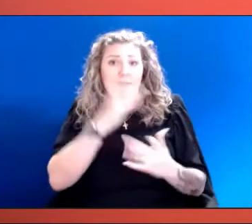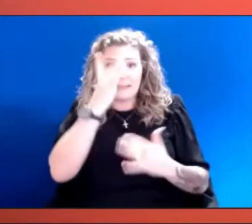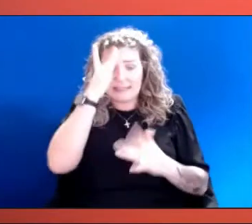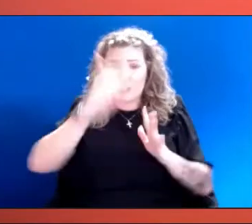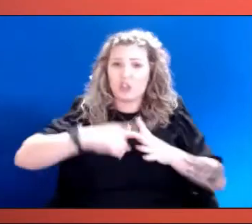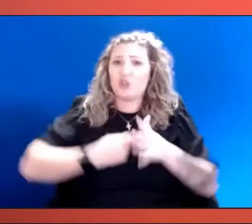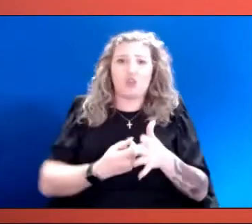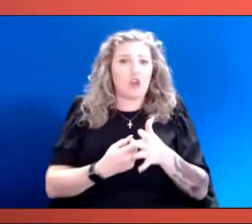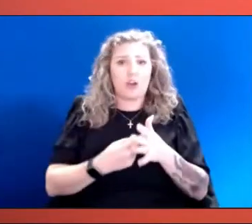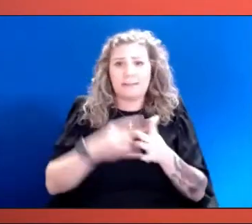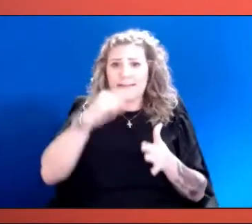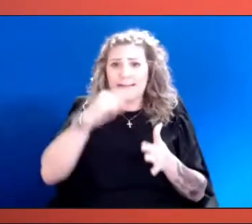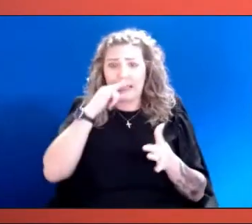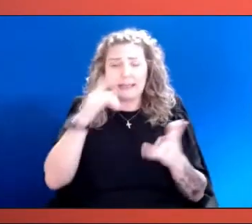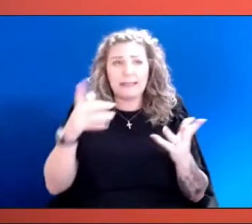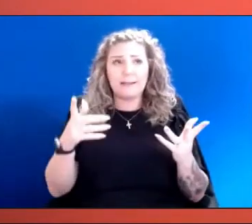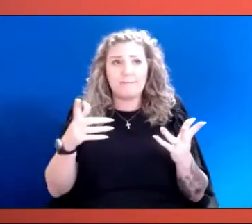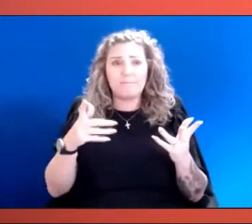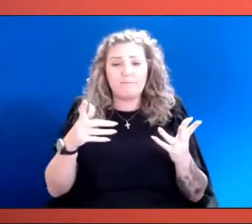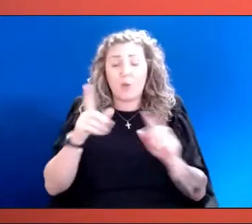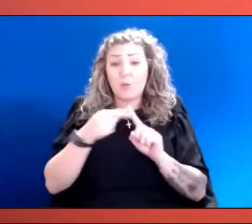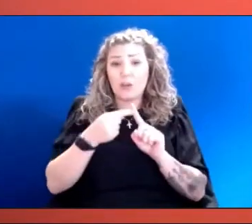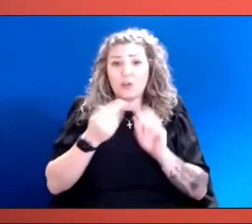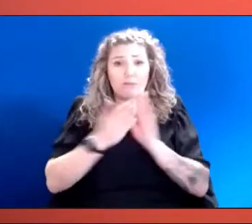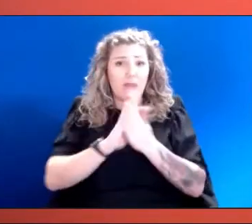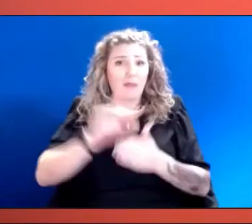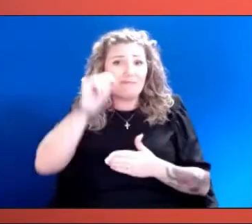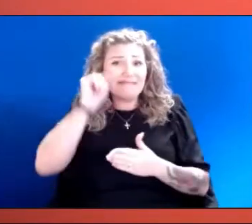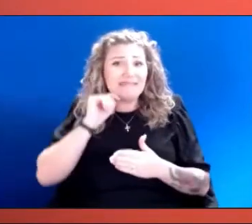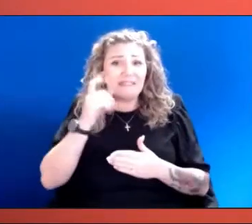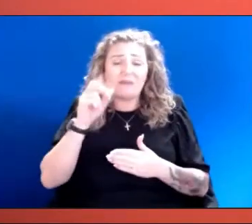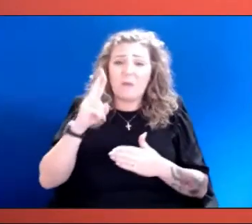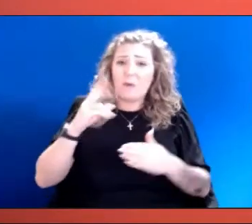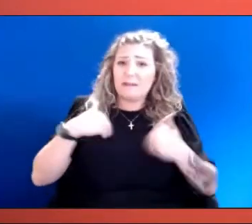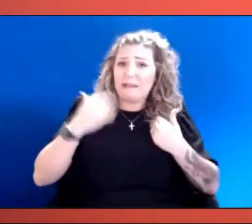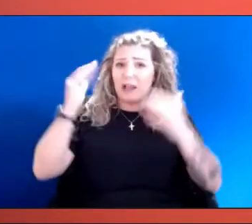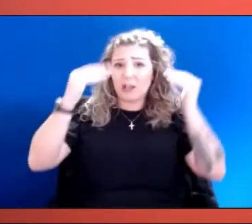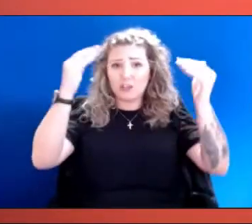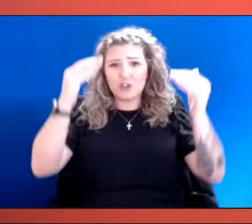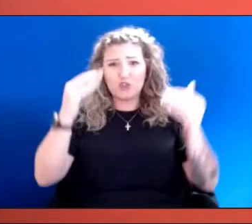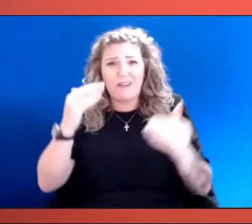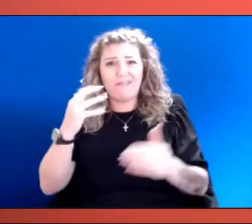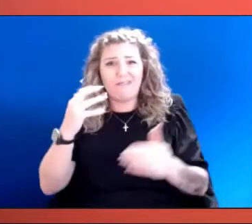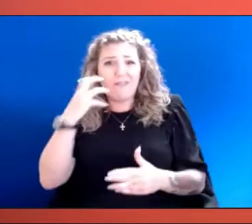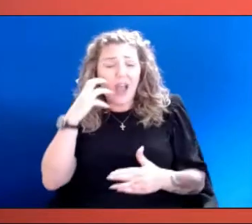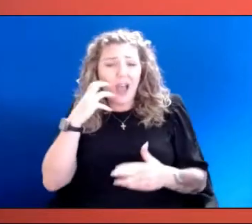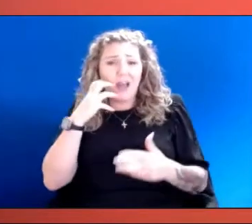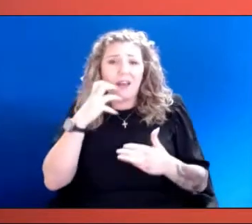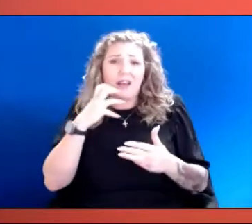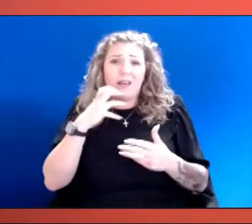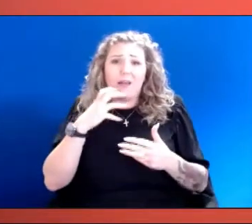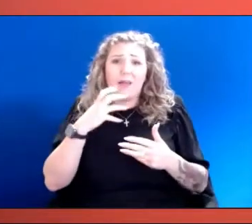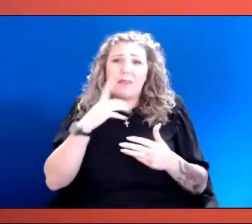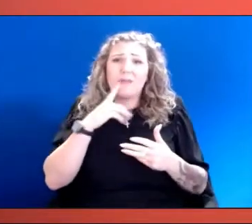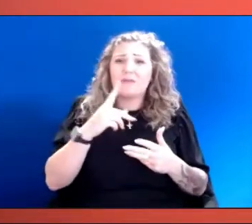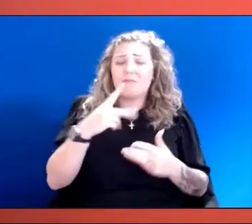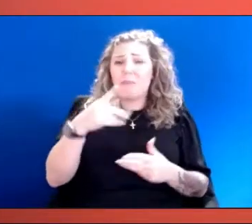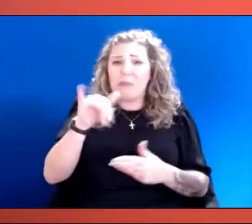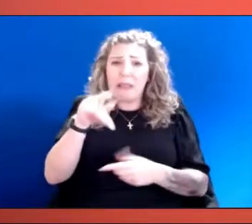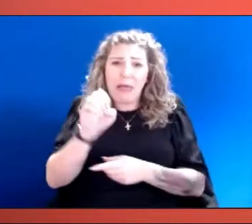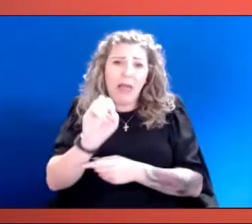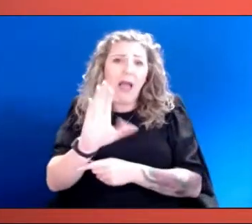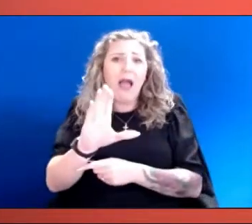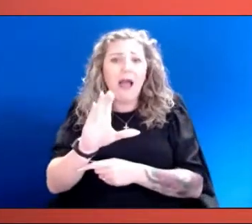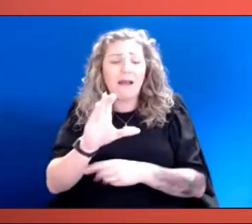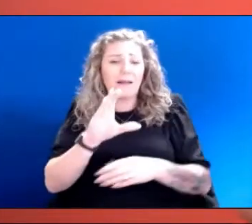you're an adolescent or a young adult, you have fatty streaks or buildups of plaque in your heart arteries. It's almost